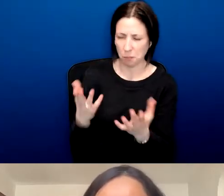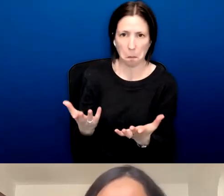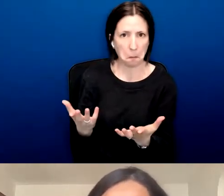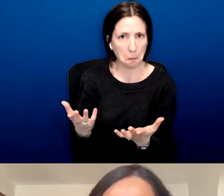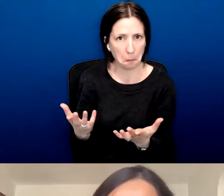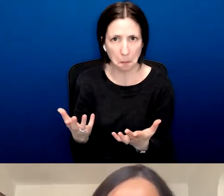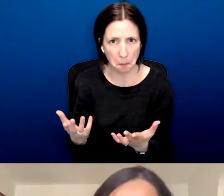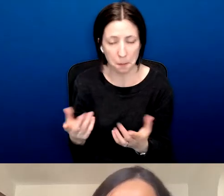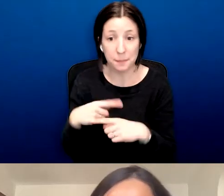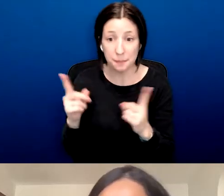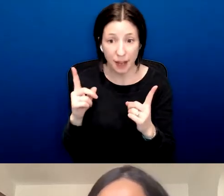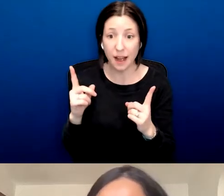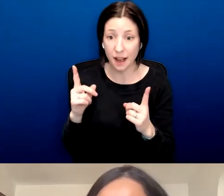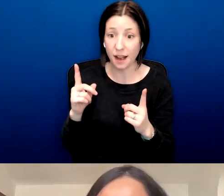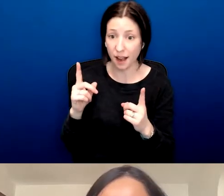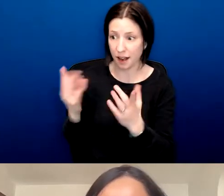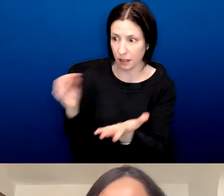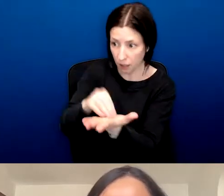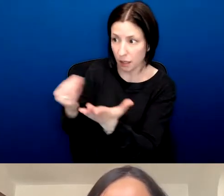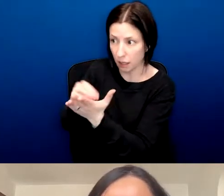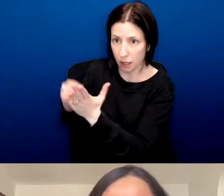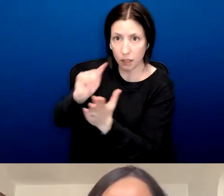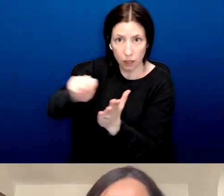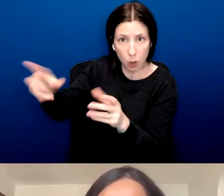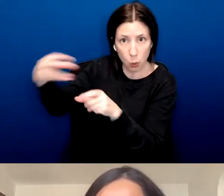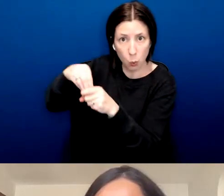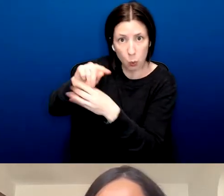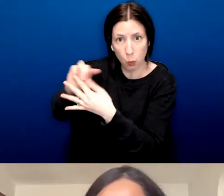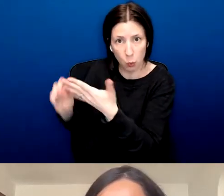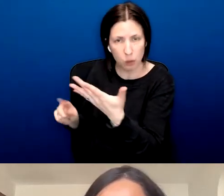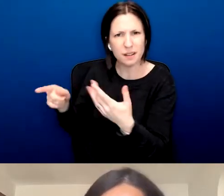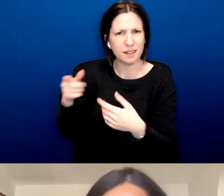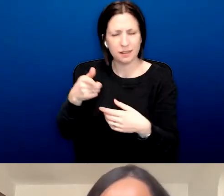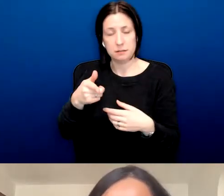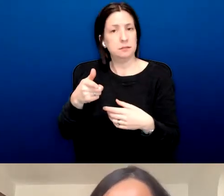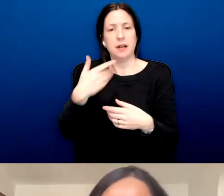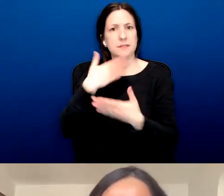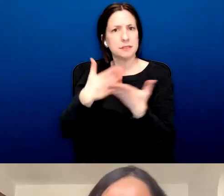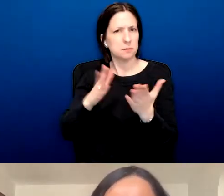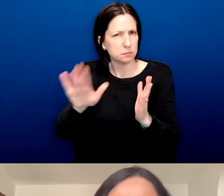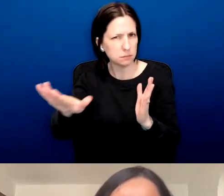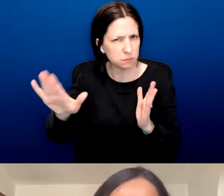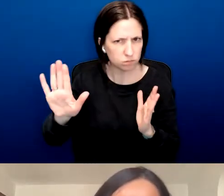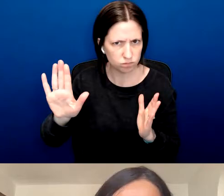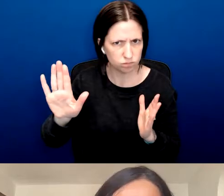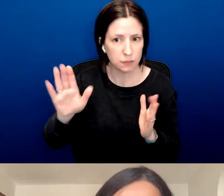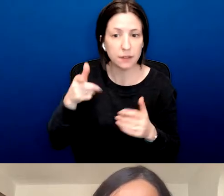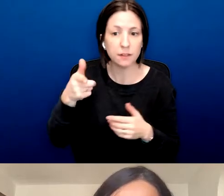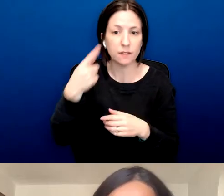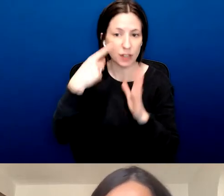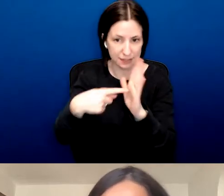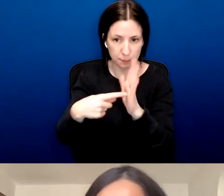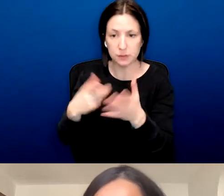experienced a lot of pushback, even when it comes to something as simple as, citing authors who are from oppressed